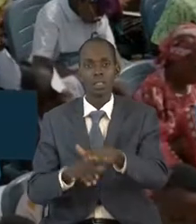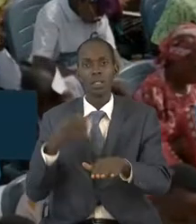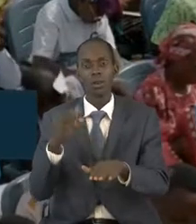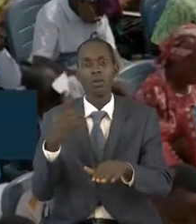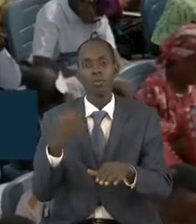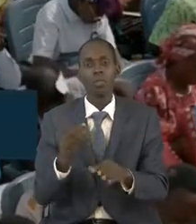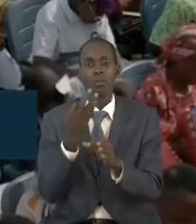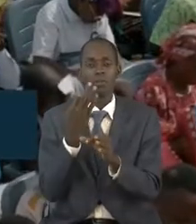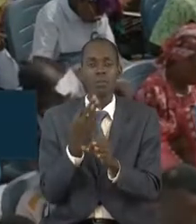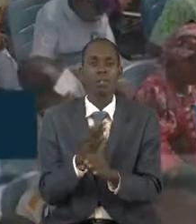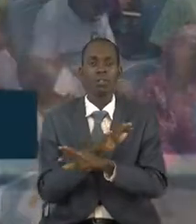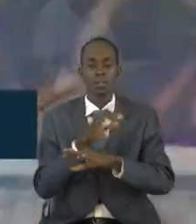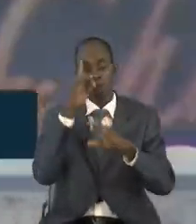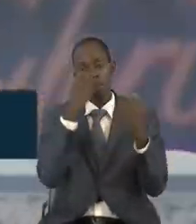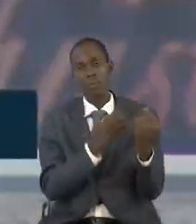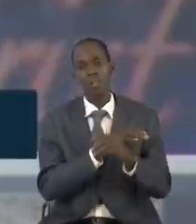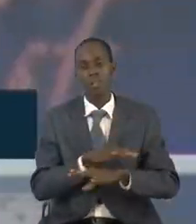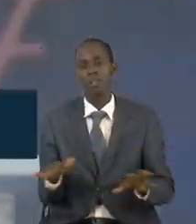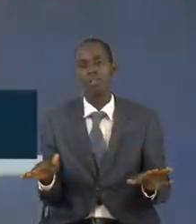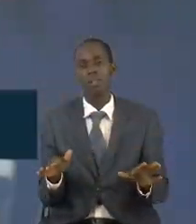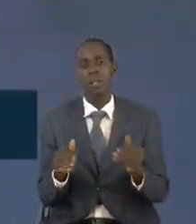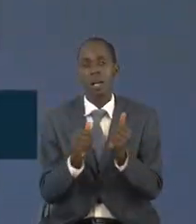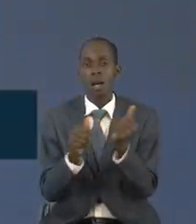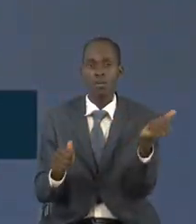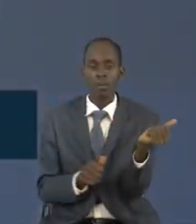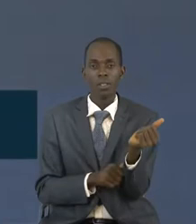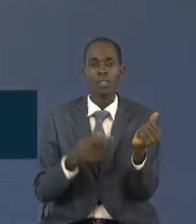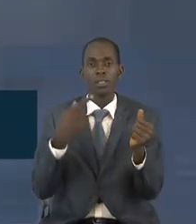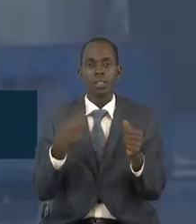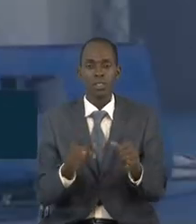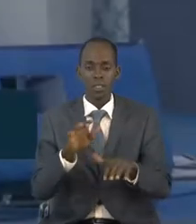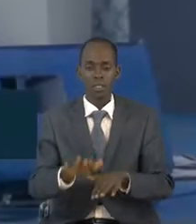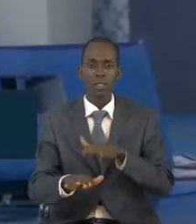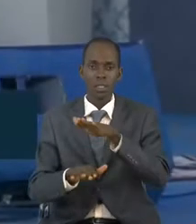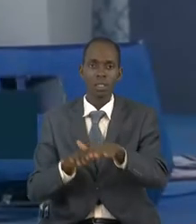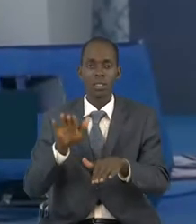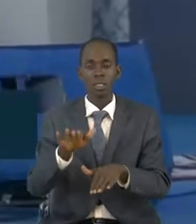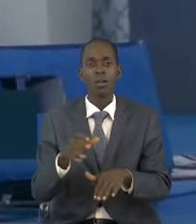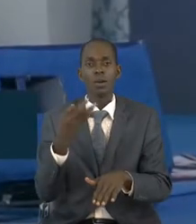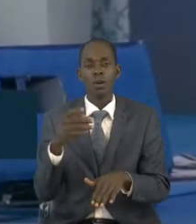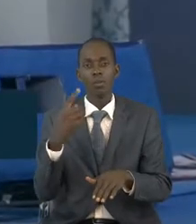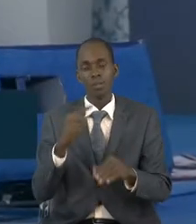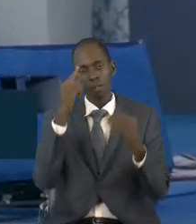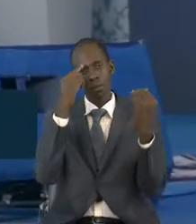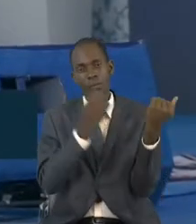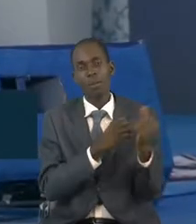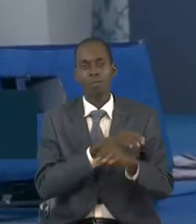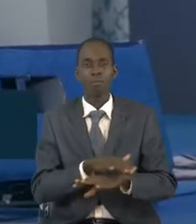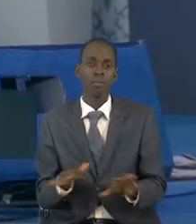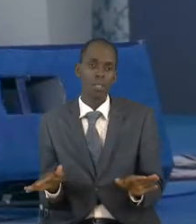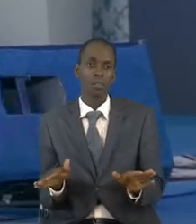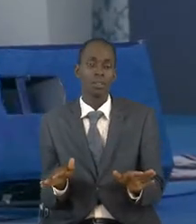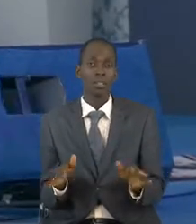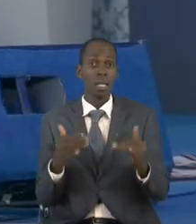faithless. Avoiding the footsteps of the faithless. Now, if we were